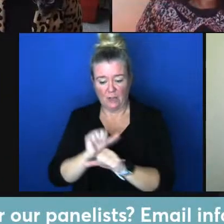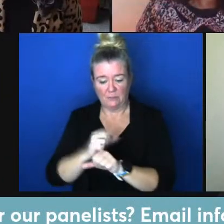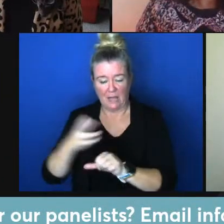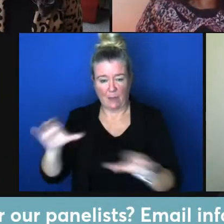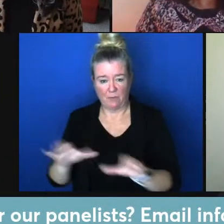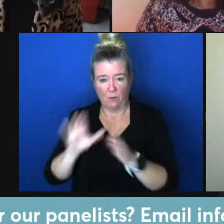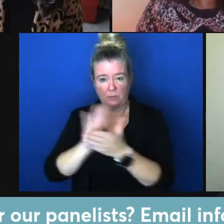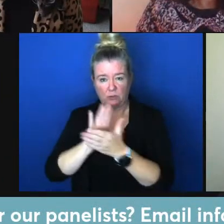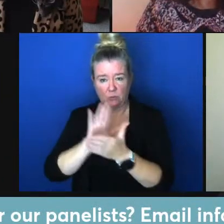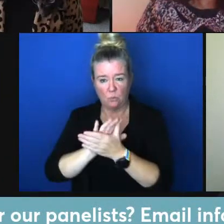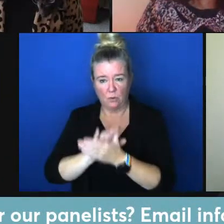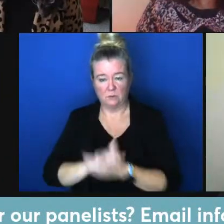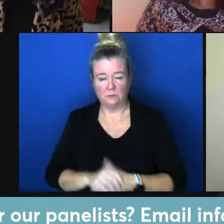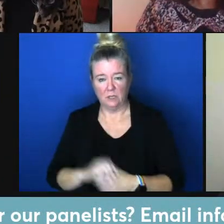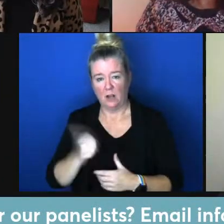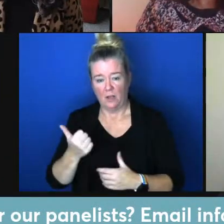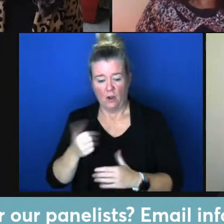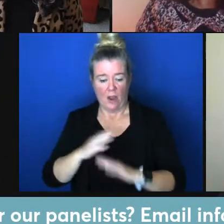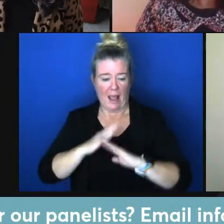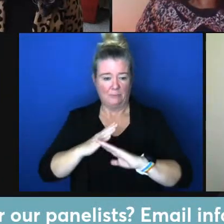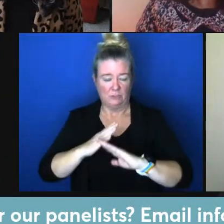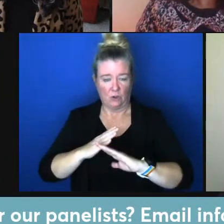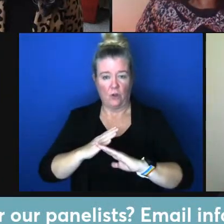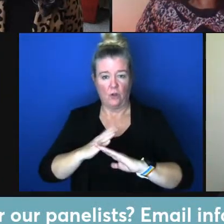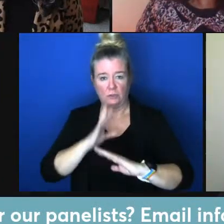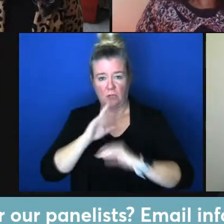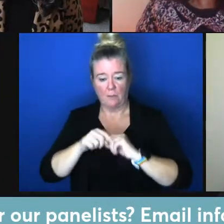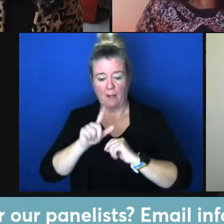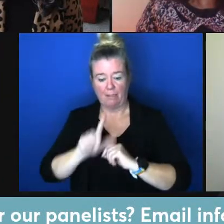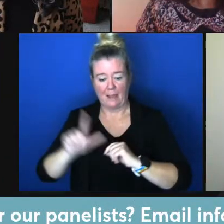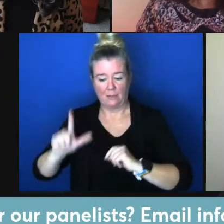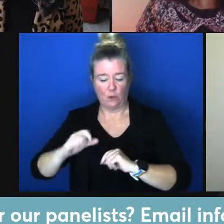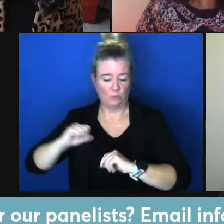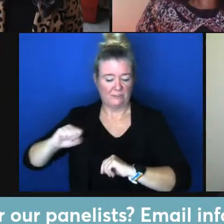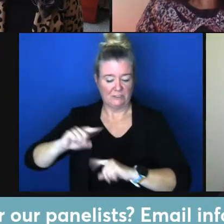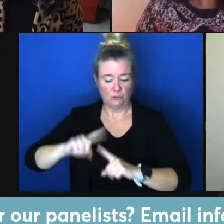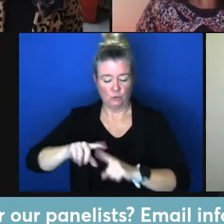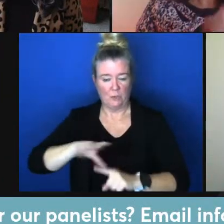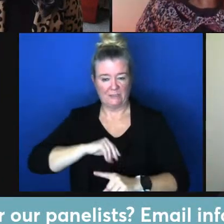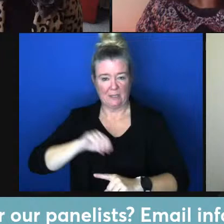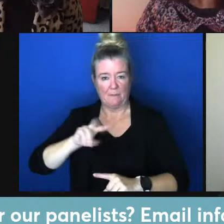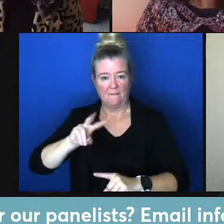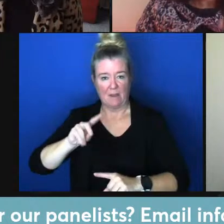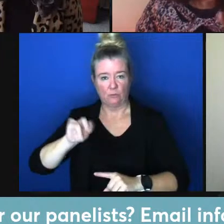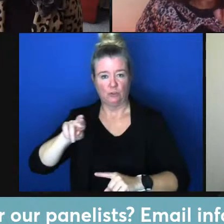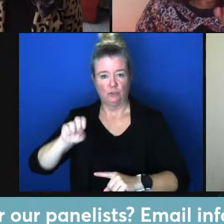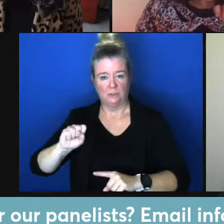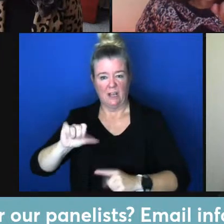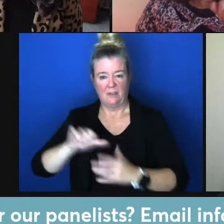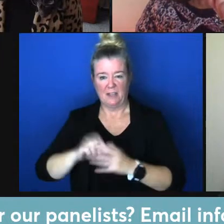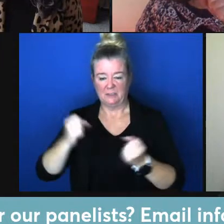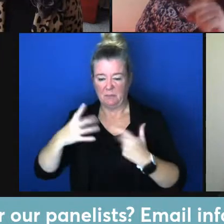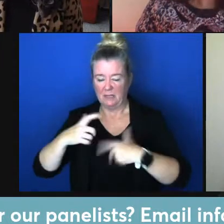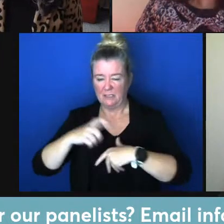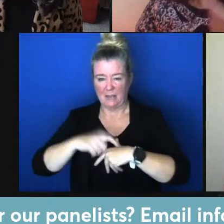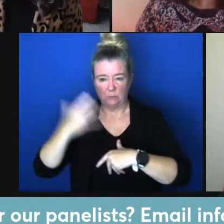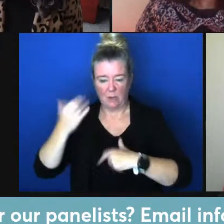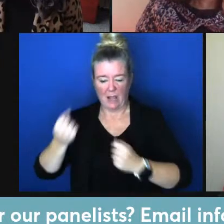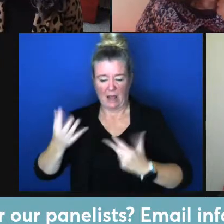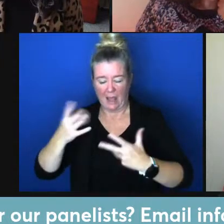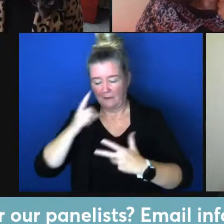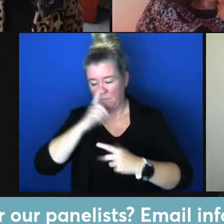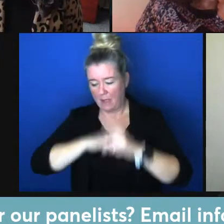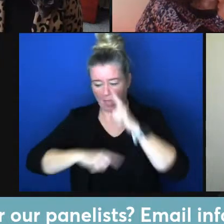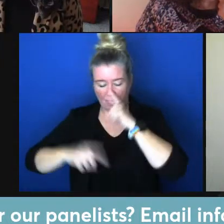major obstacle, and I think Terri touched on this a bit, is landlord resistance to accepting vouchers. And that's oftentimes because of a lot of myths and